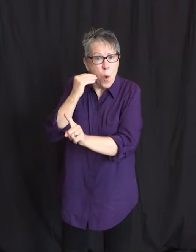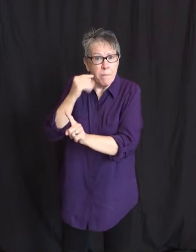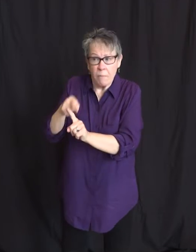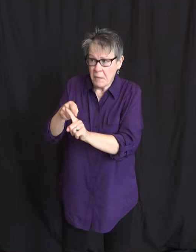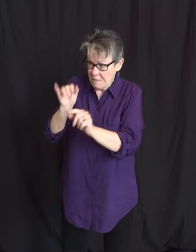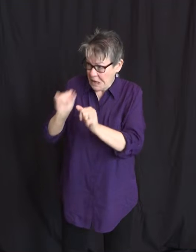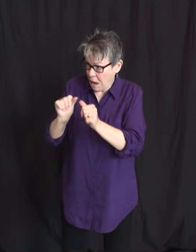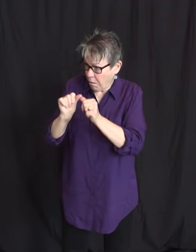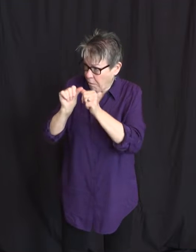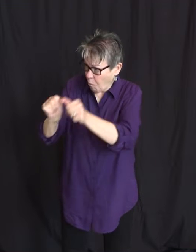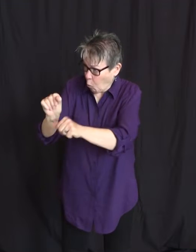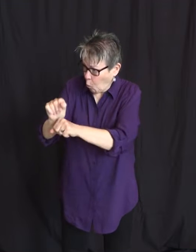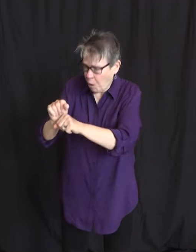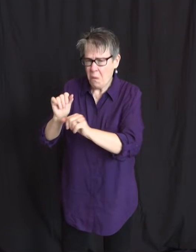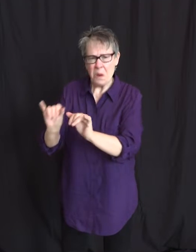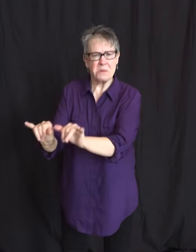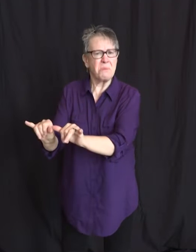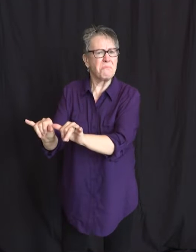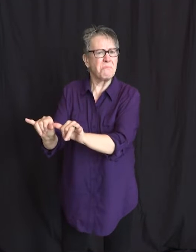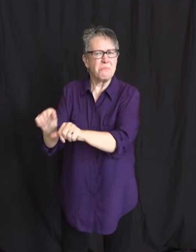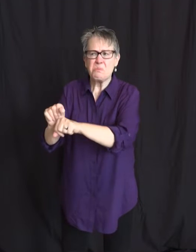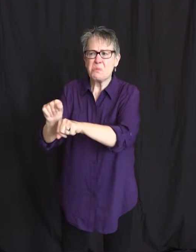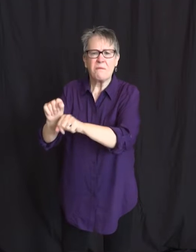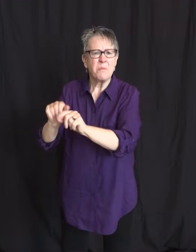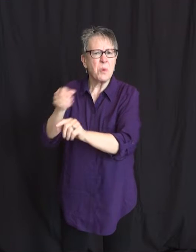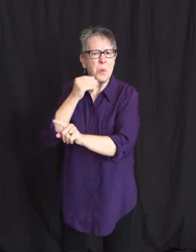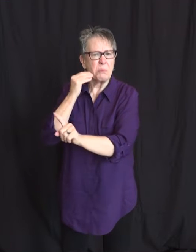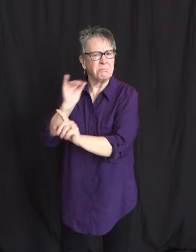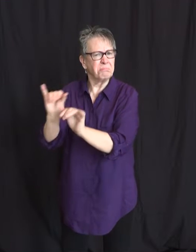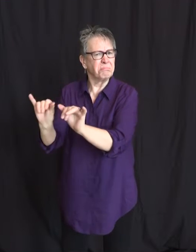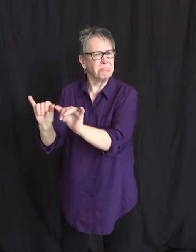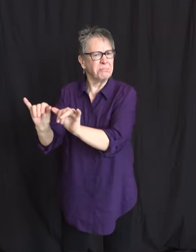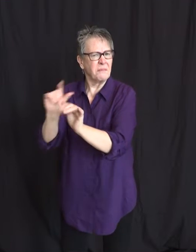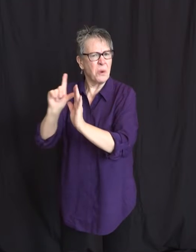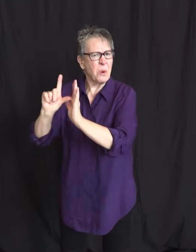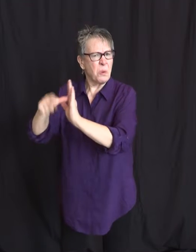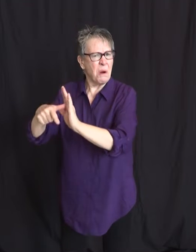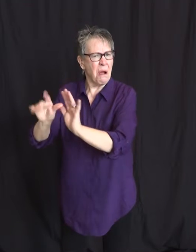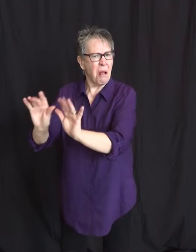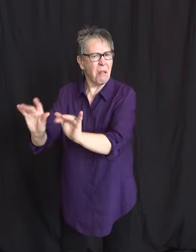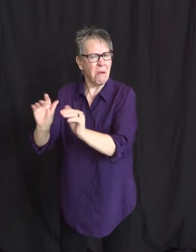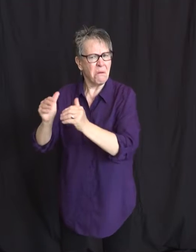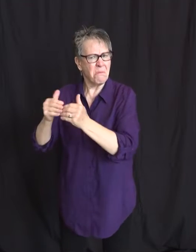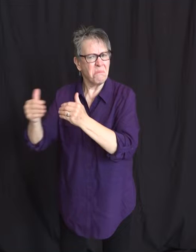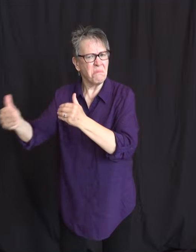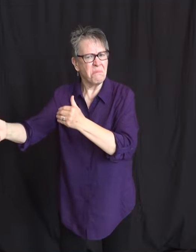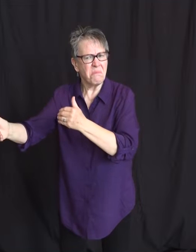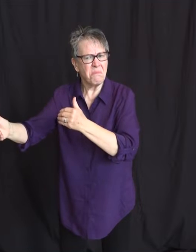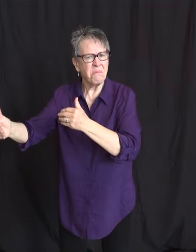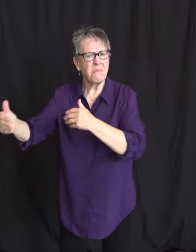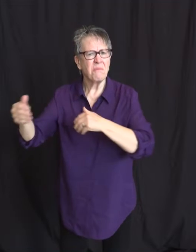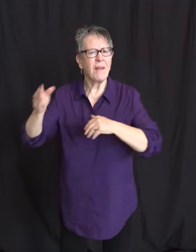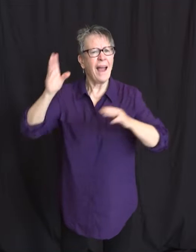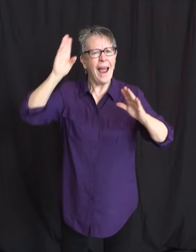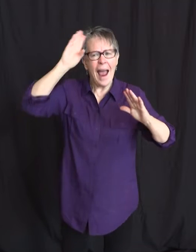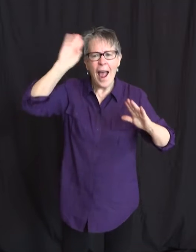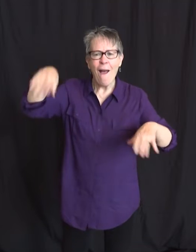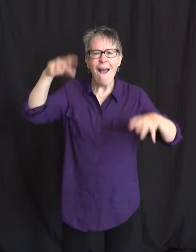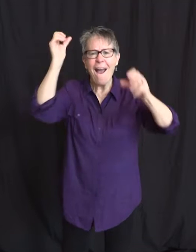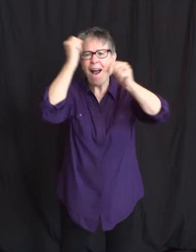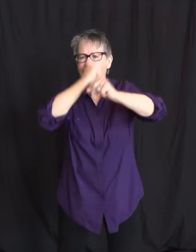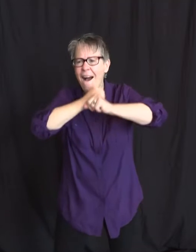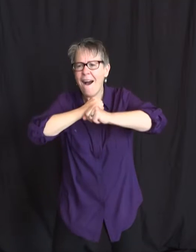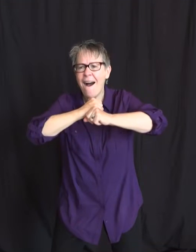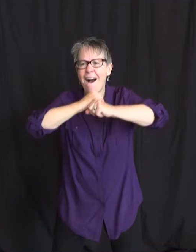see every main street up and down the state filled with shoppers and diners once again. I want our construction sites roaring with